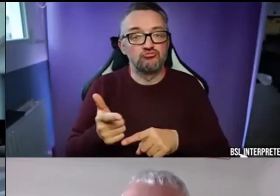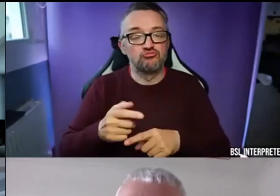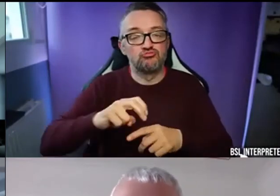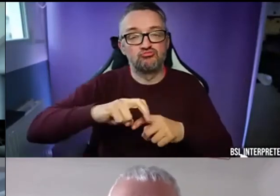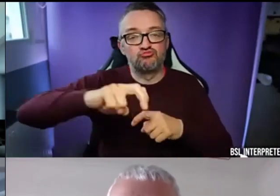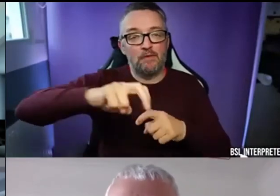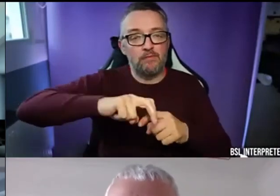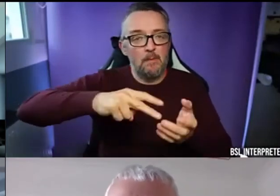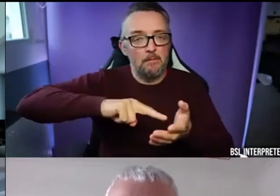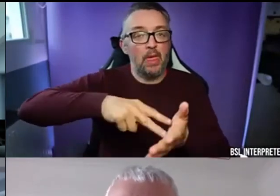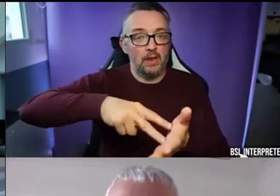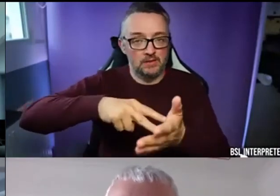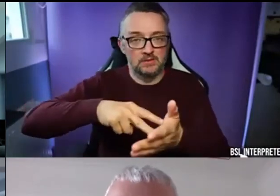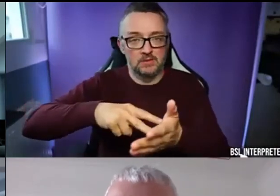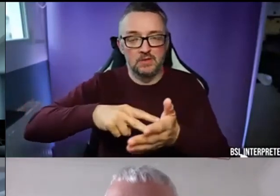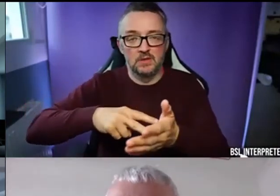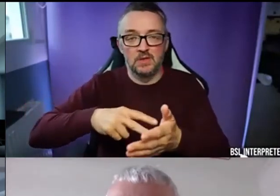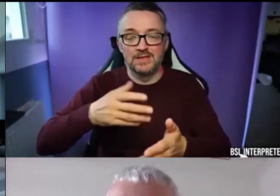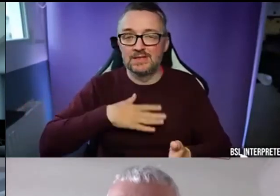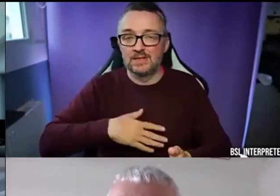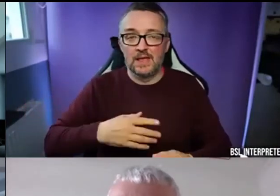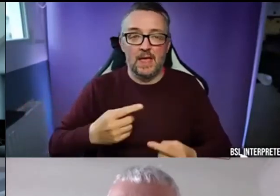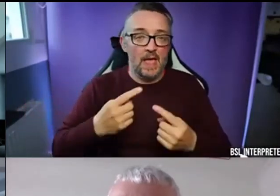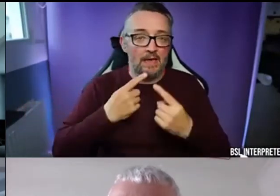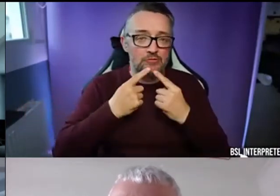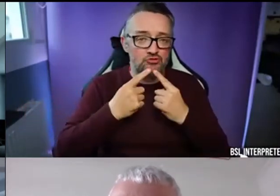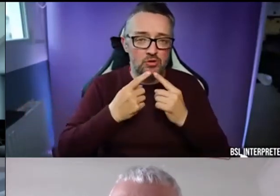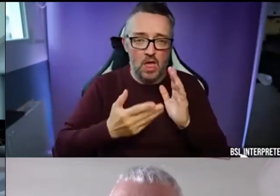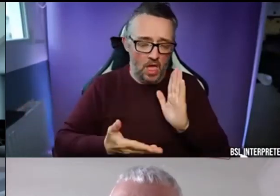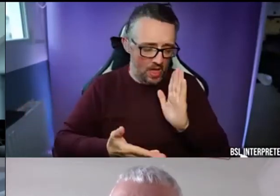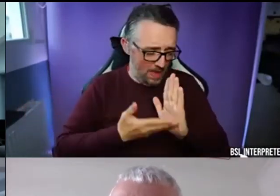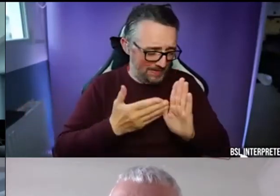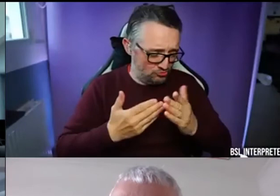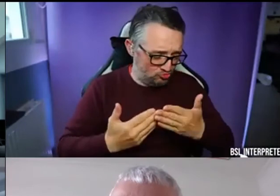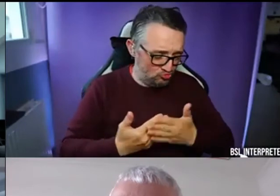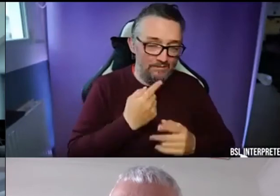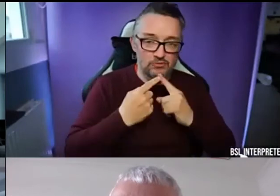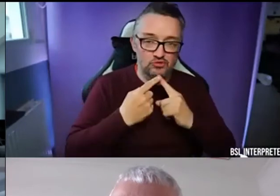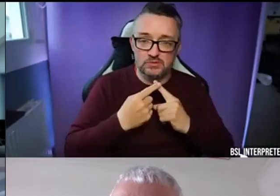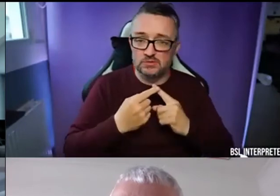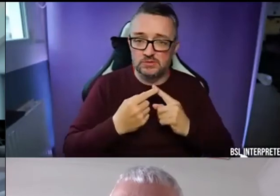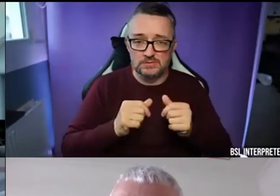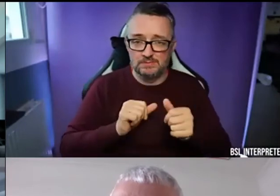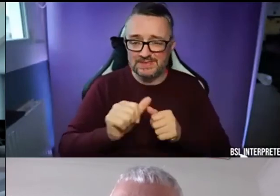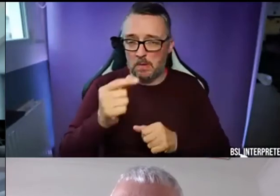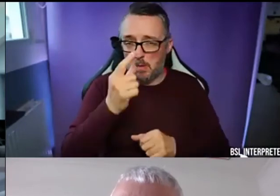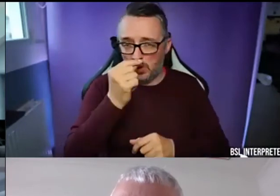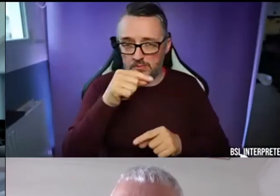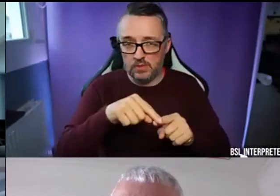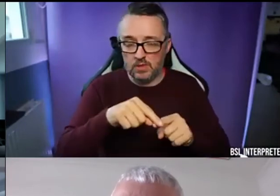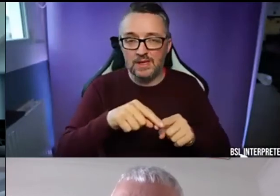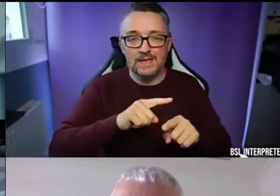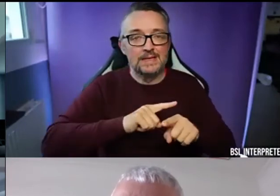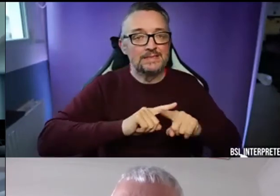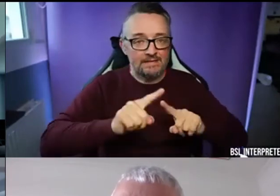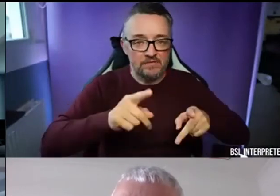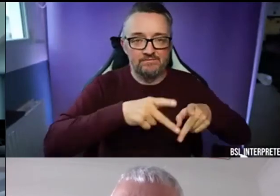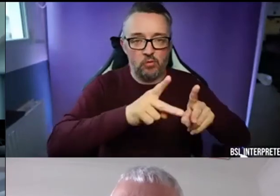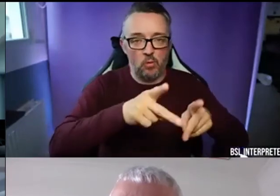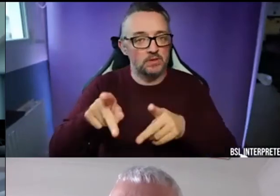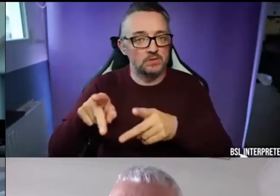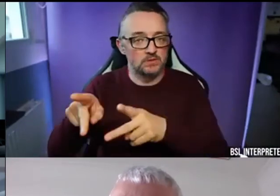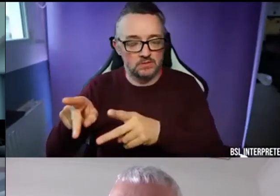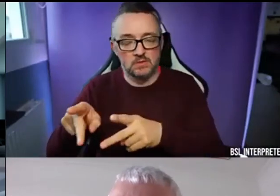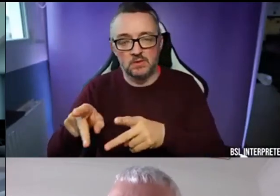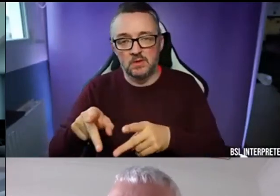looking at having as much up-to-date information as possible in a number of different accessible formats. So I